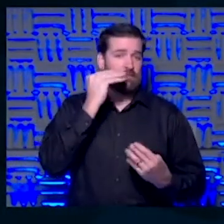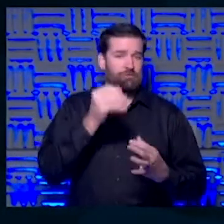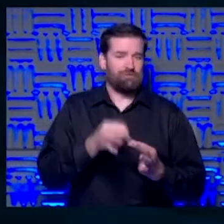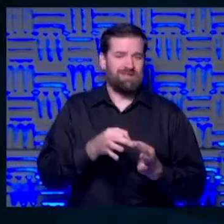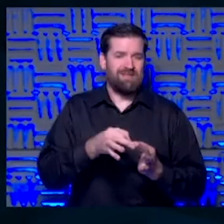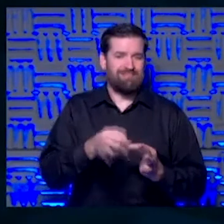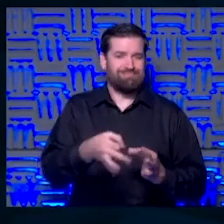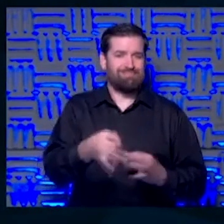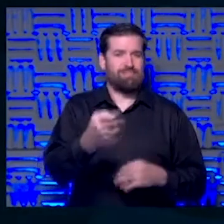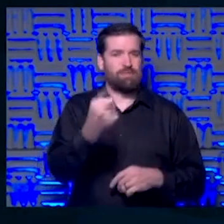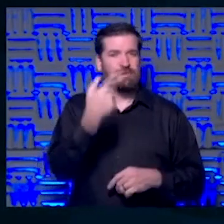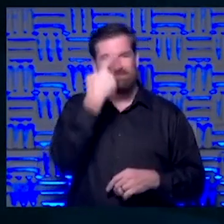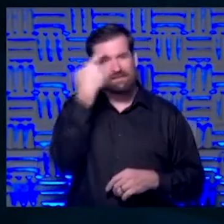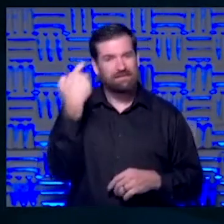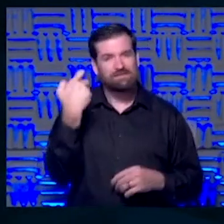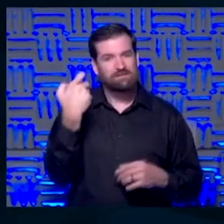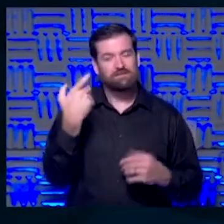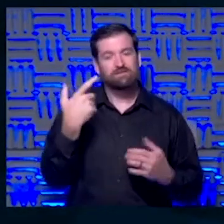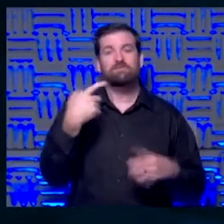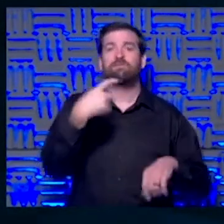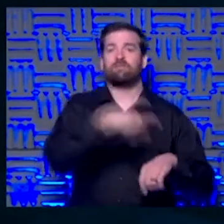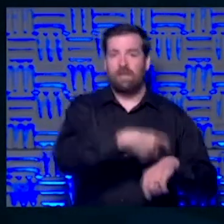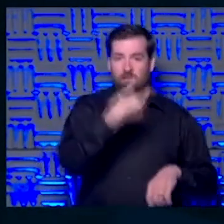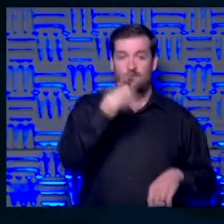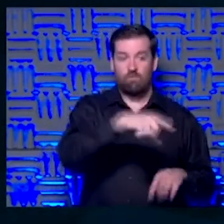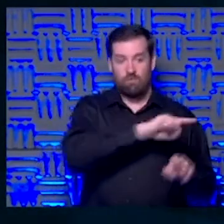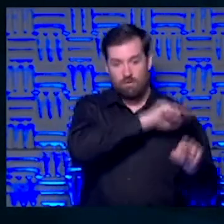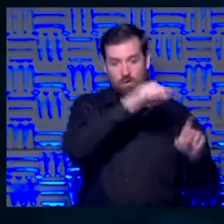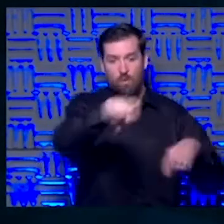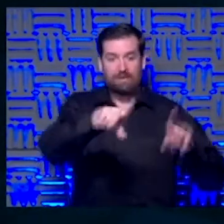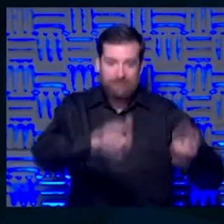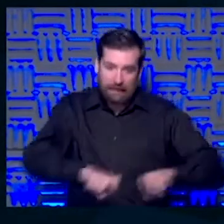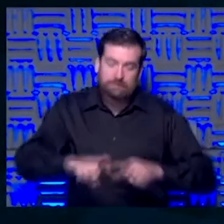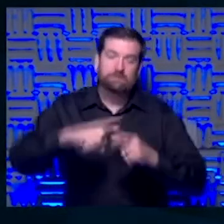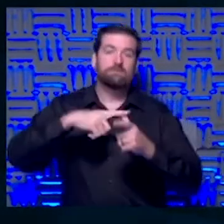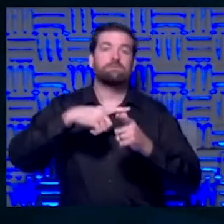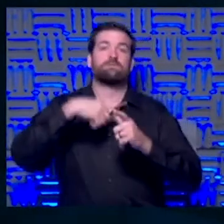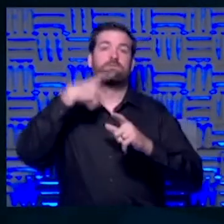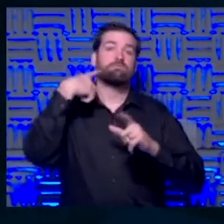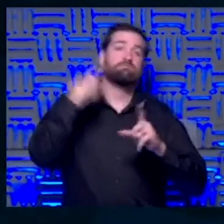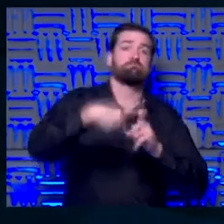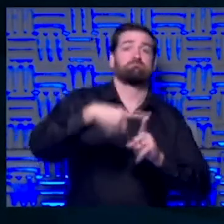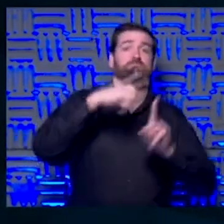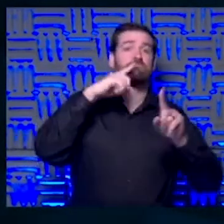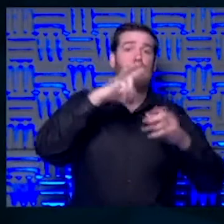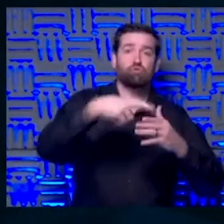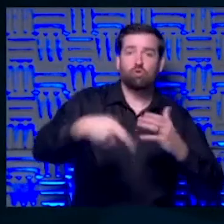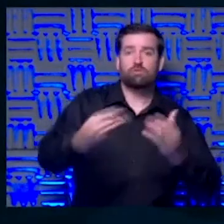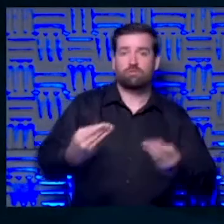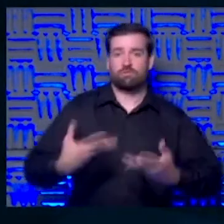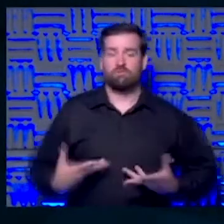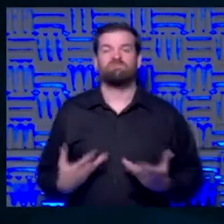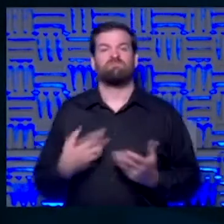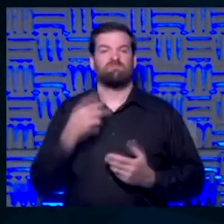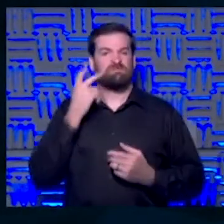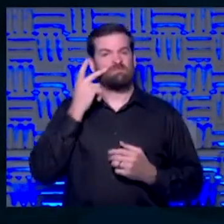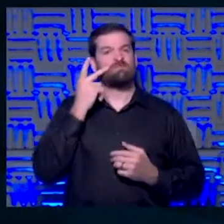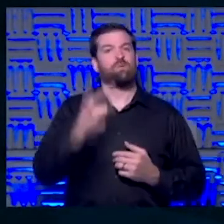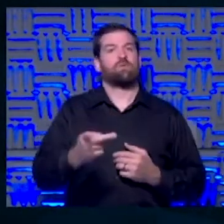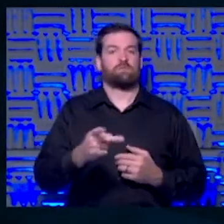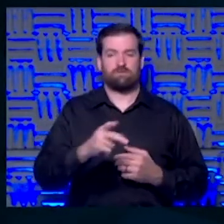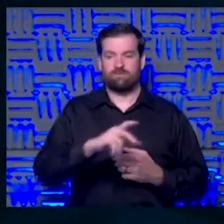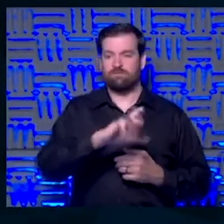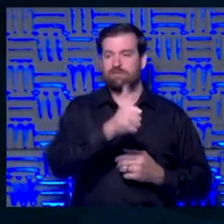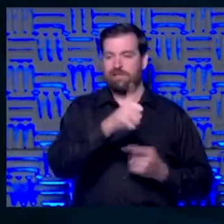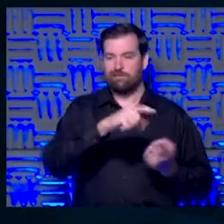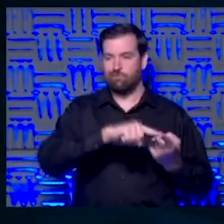bit because it takes some time for people to get tested and then results to come back. So we've been seeing it kind of upticking about 10 to 14